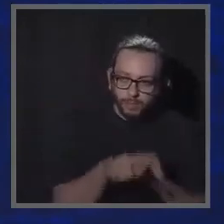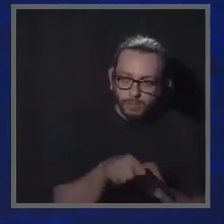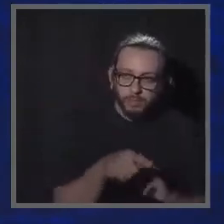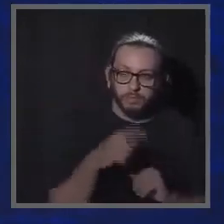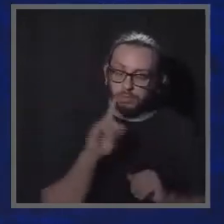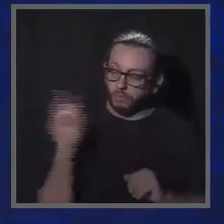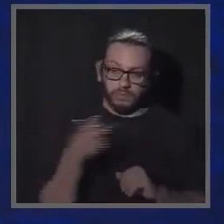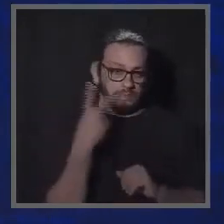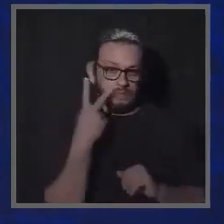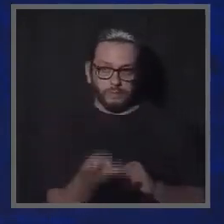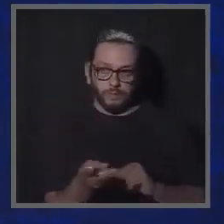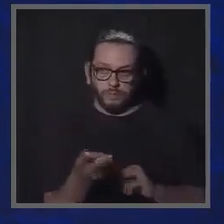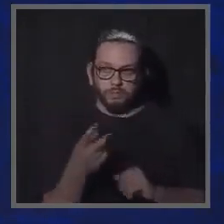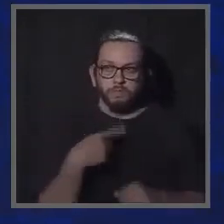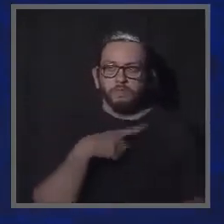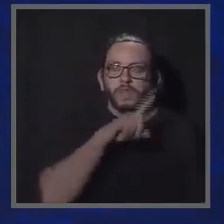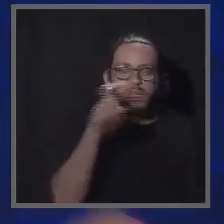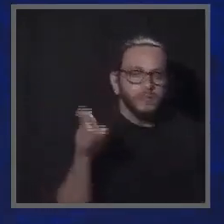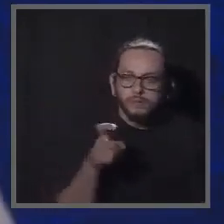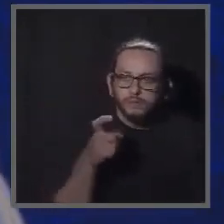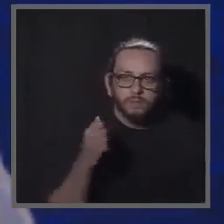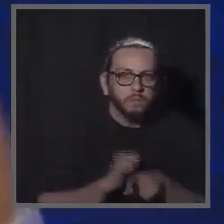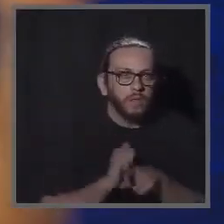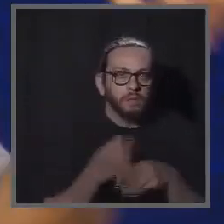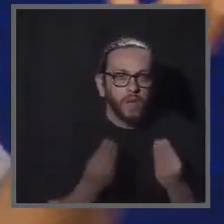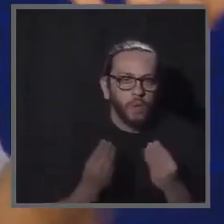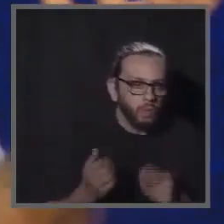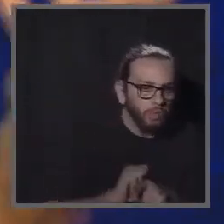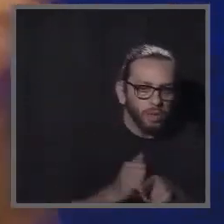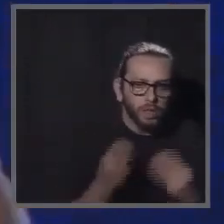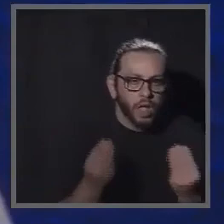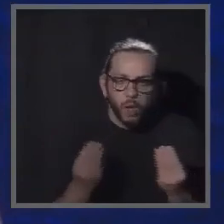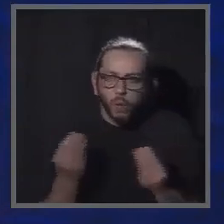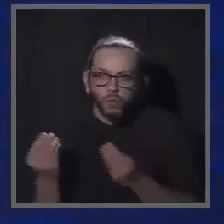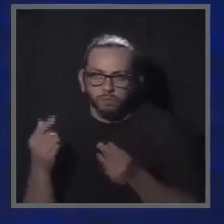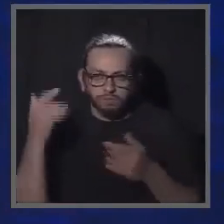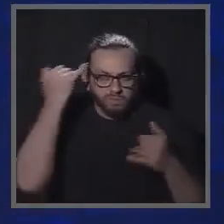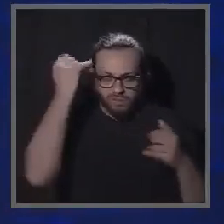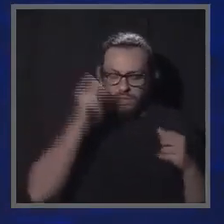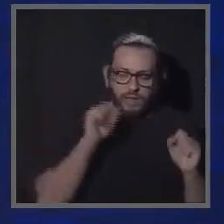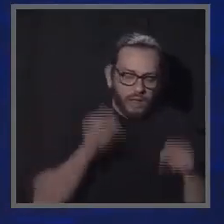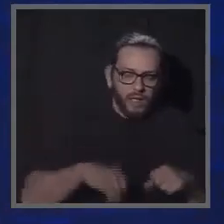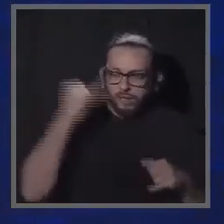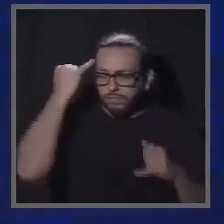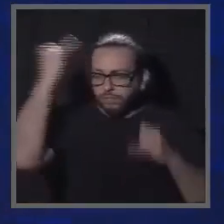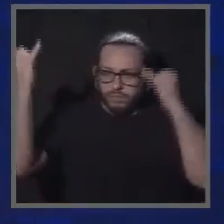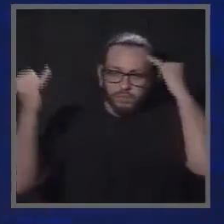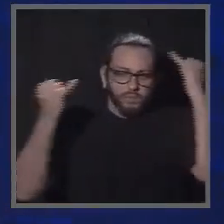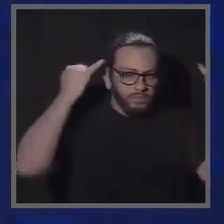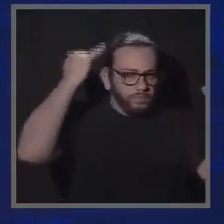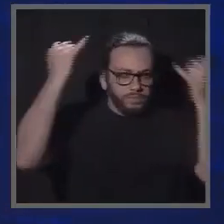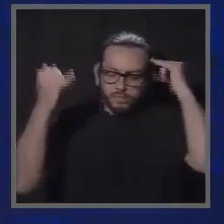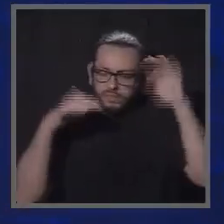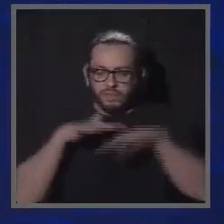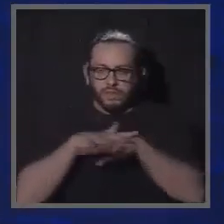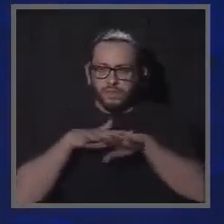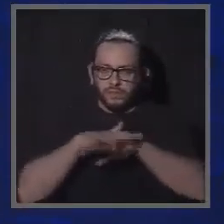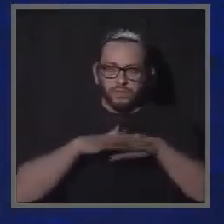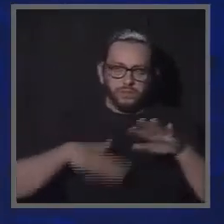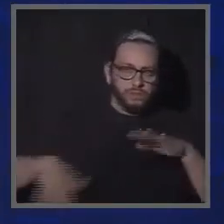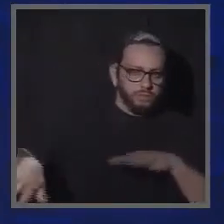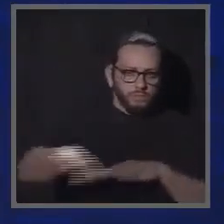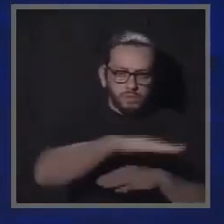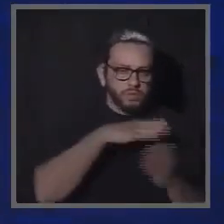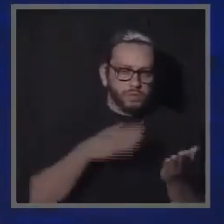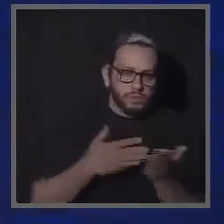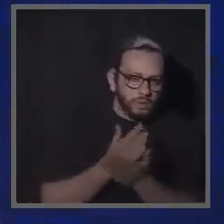then you can ask, how can you do that in practice? We could discuss many ideas, networks, sustainable